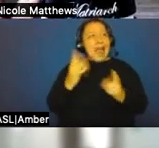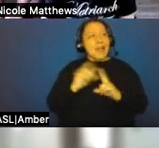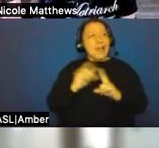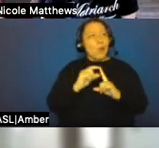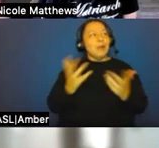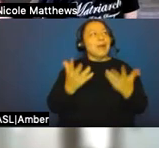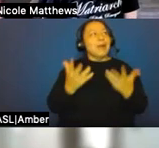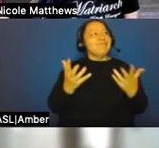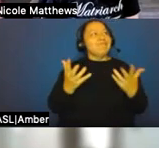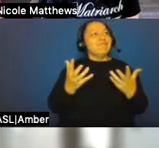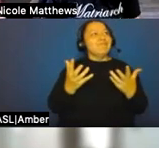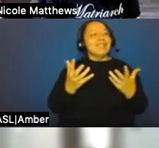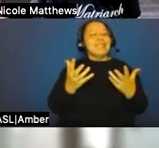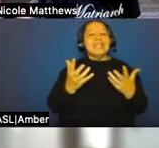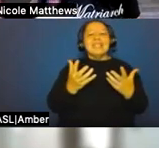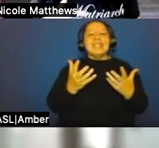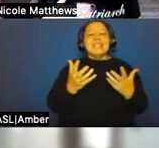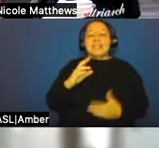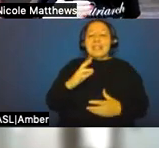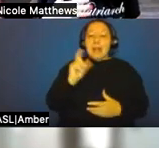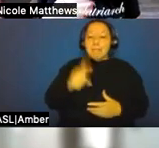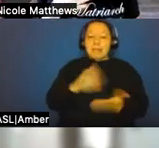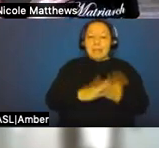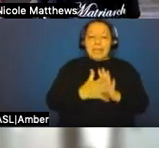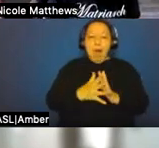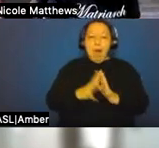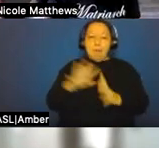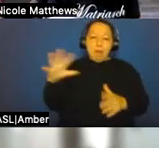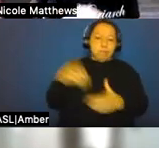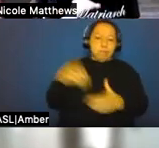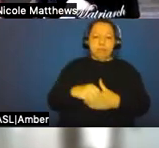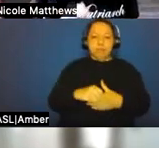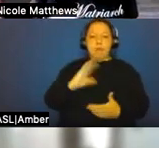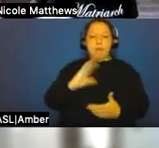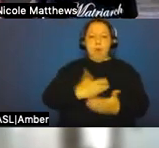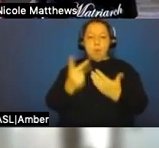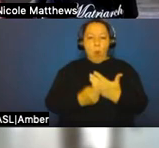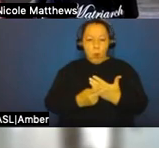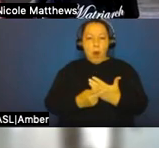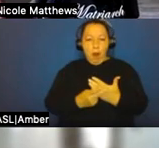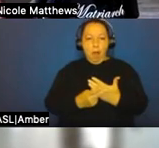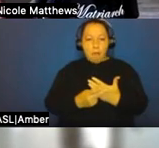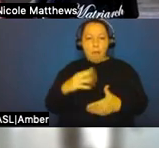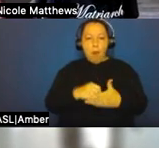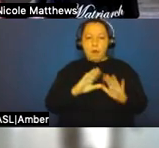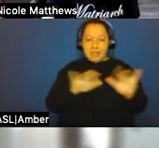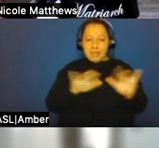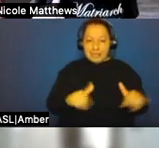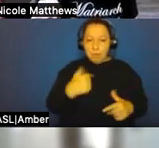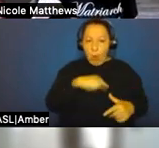it's institutionalized in our programs, right? Because if we leave tomorrow, so we have this great rapport with the